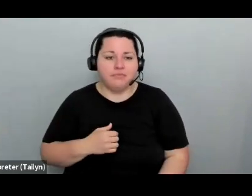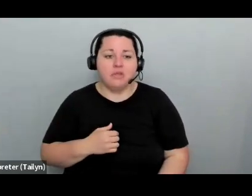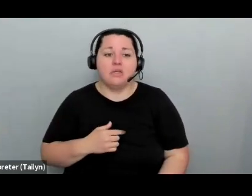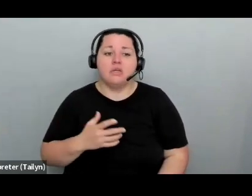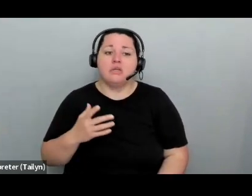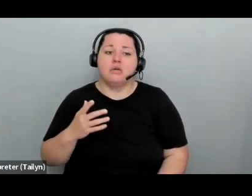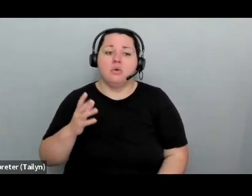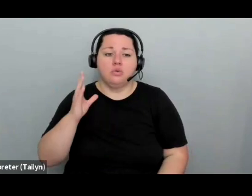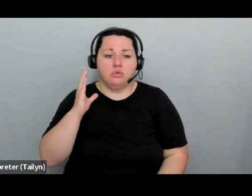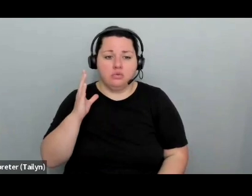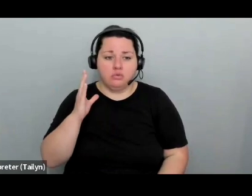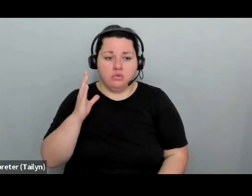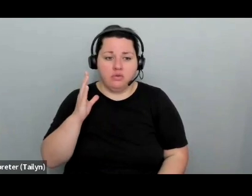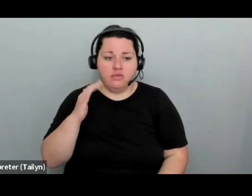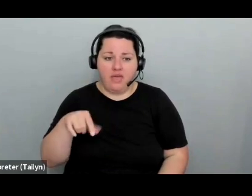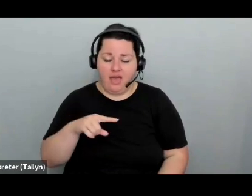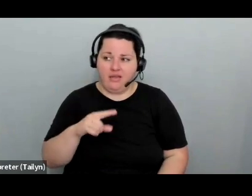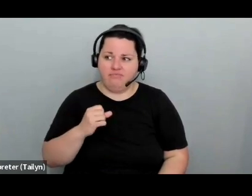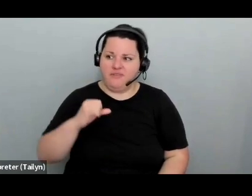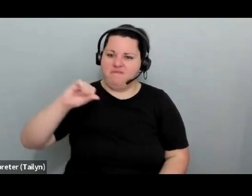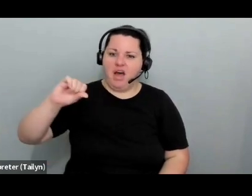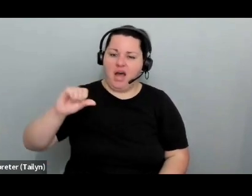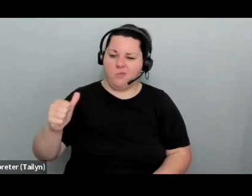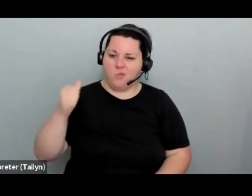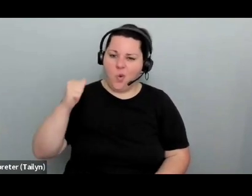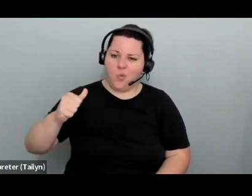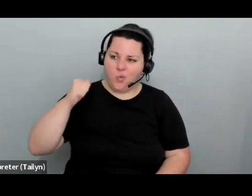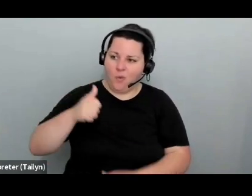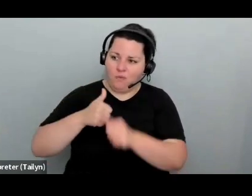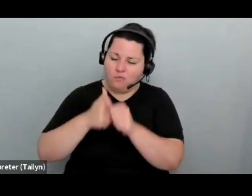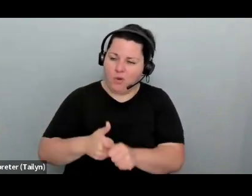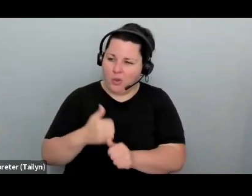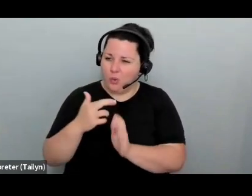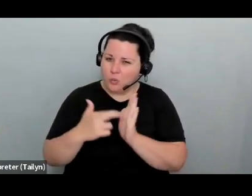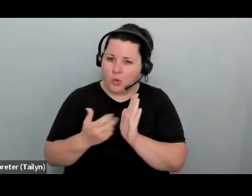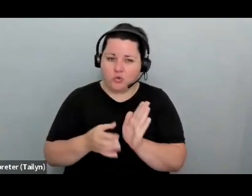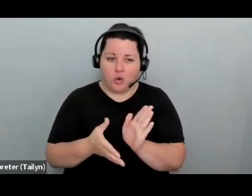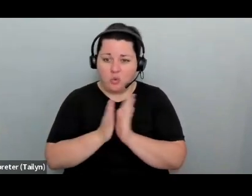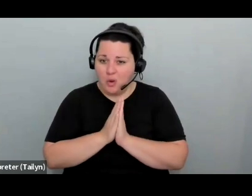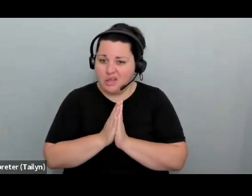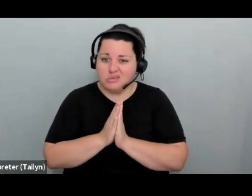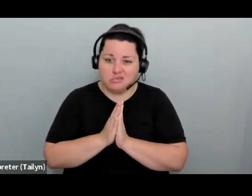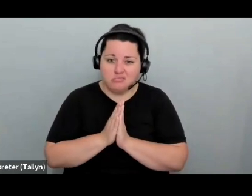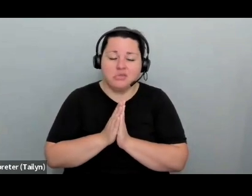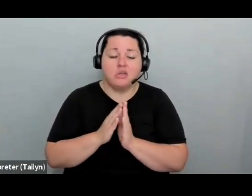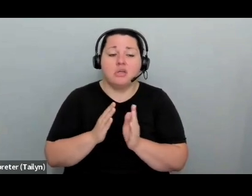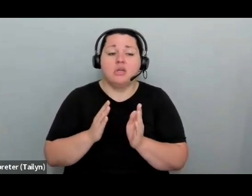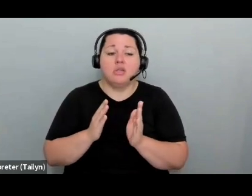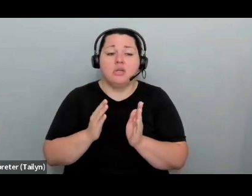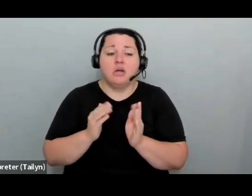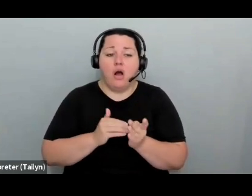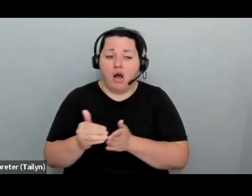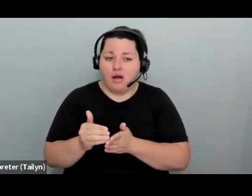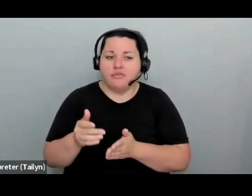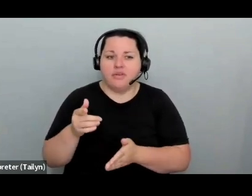often actively defies, refuses to comply with rules, requests from authority figures, often